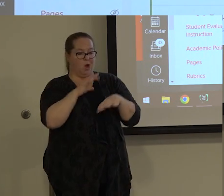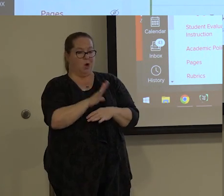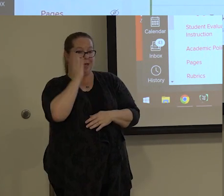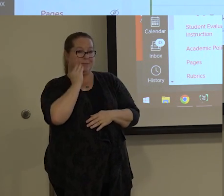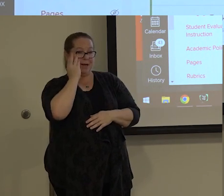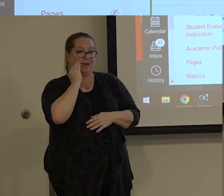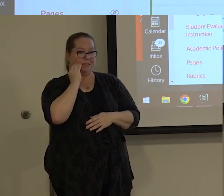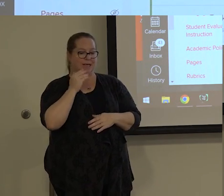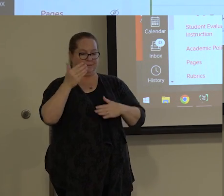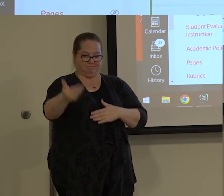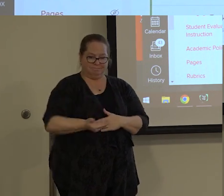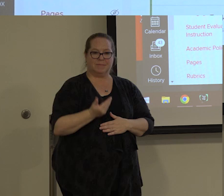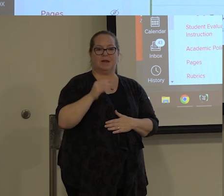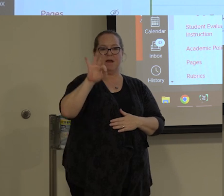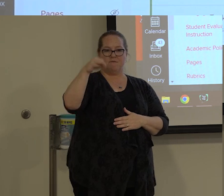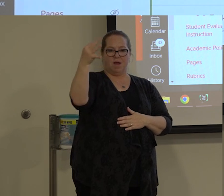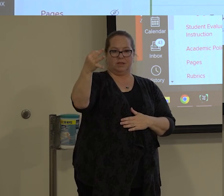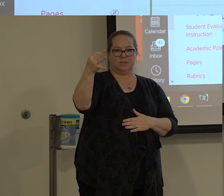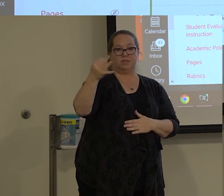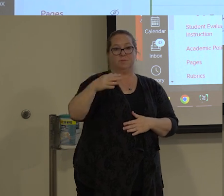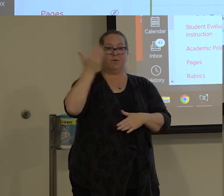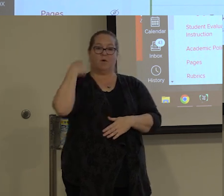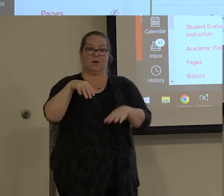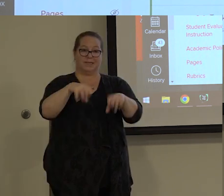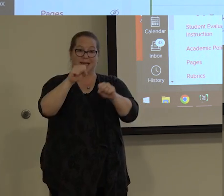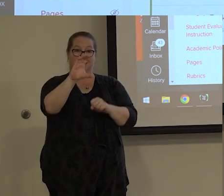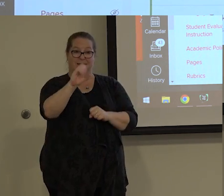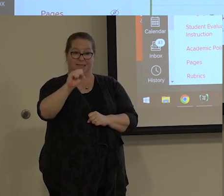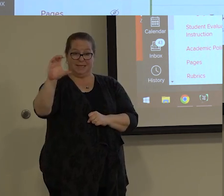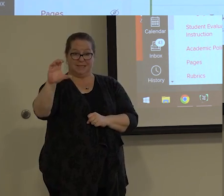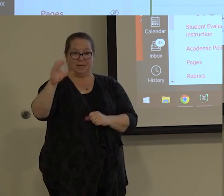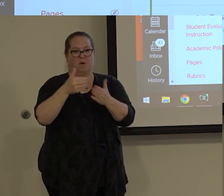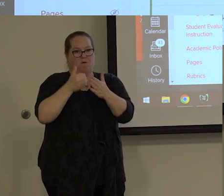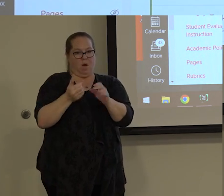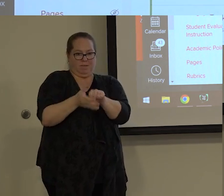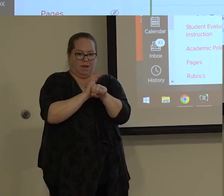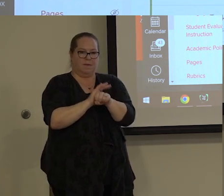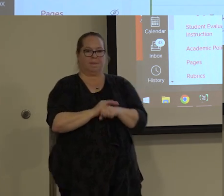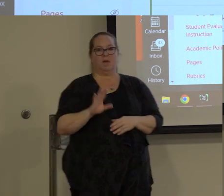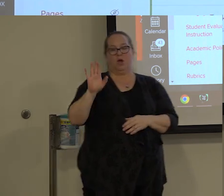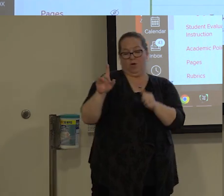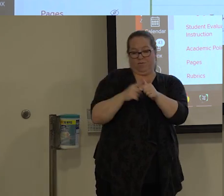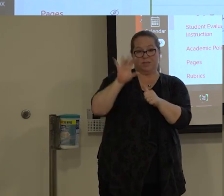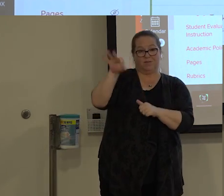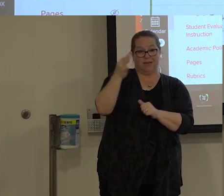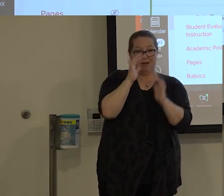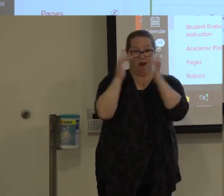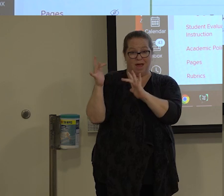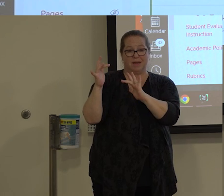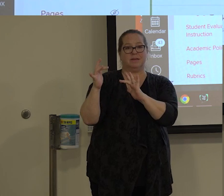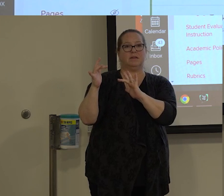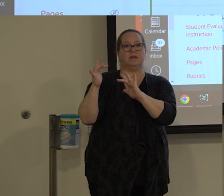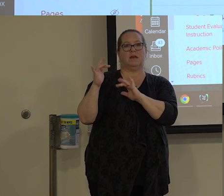in an introductory French class that she had taken previously at Columbus State during the pandemic. It was her first French class online, and she told